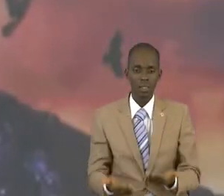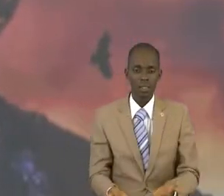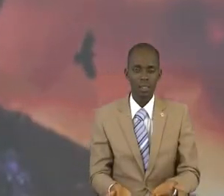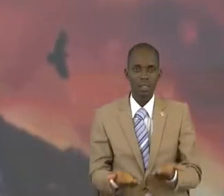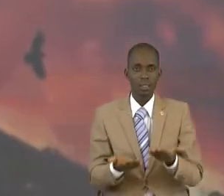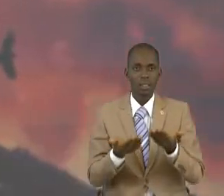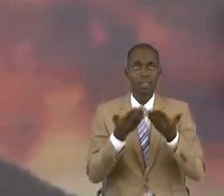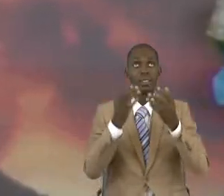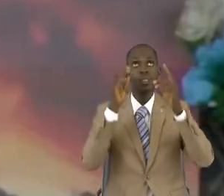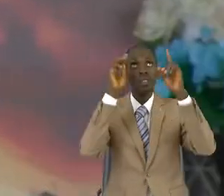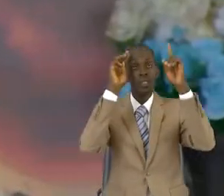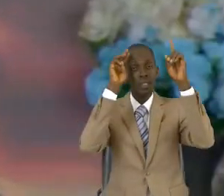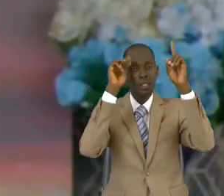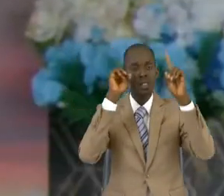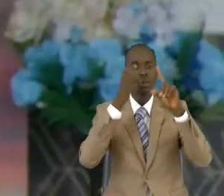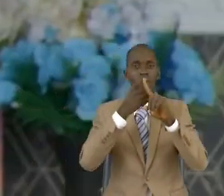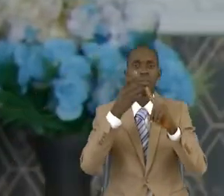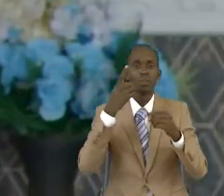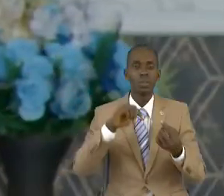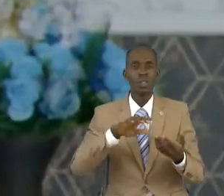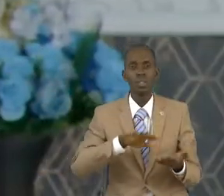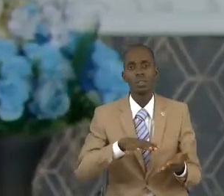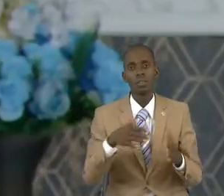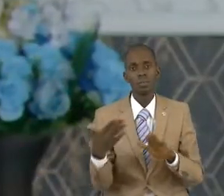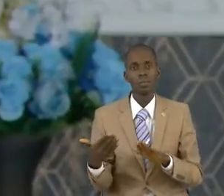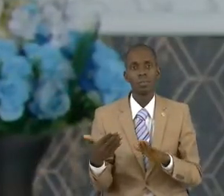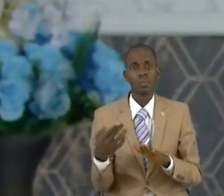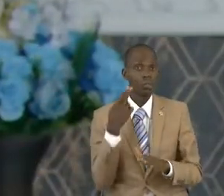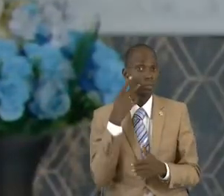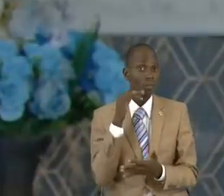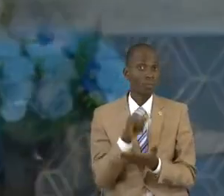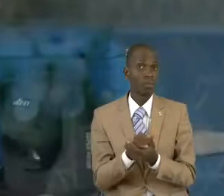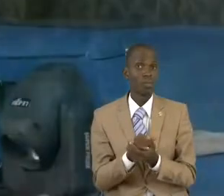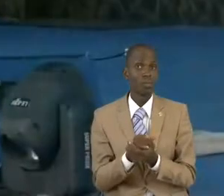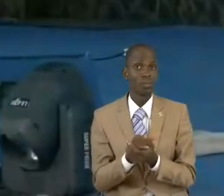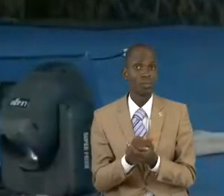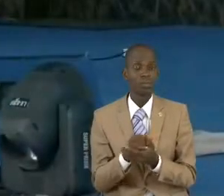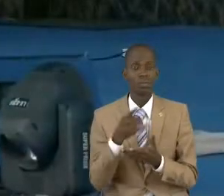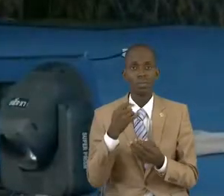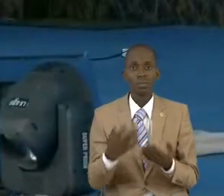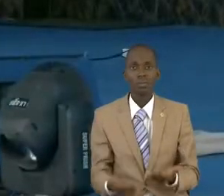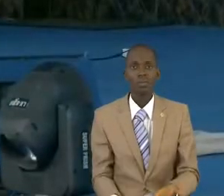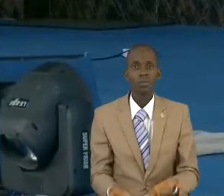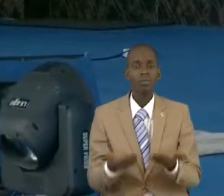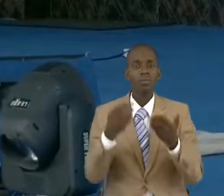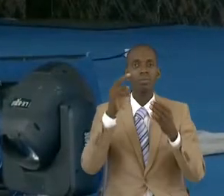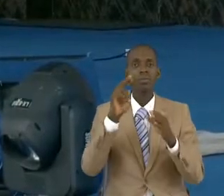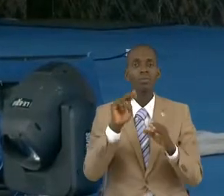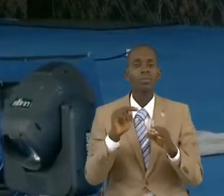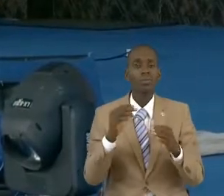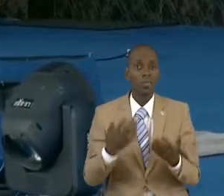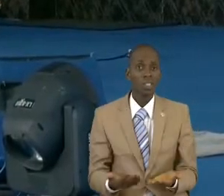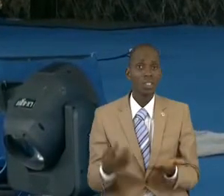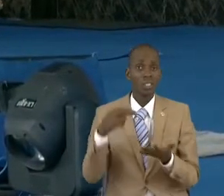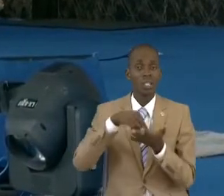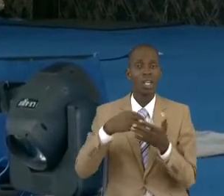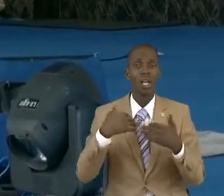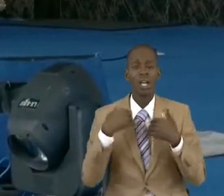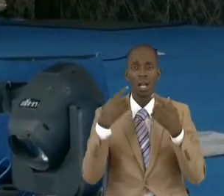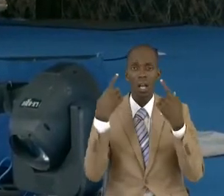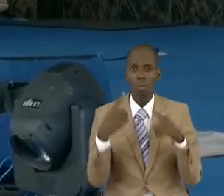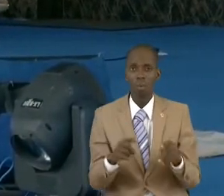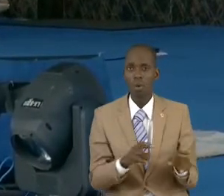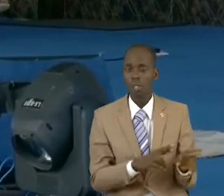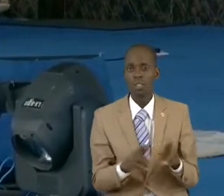him from the dead. You see that the resurrection has happened already. The reality of